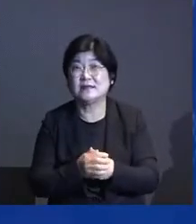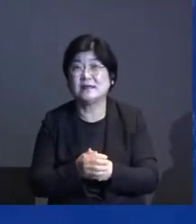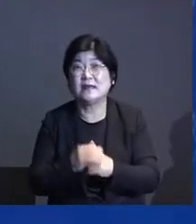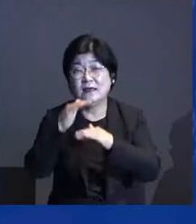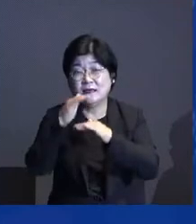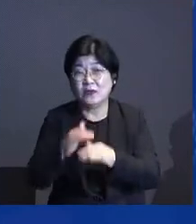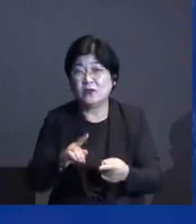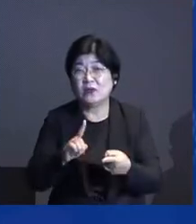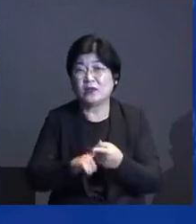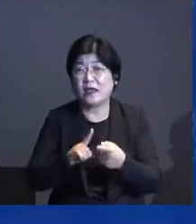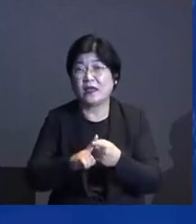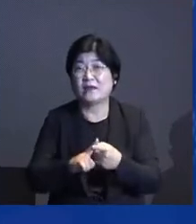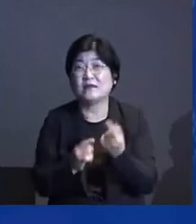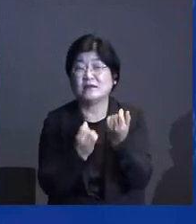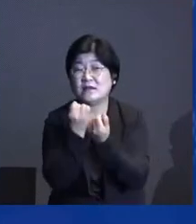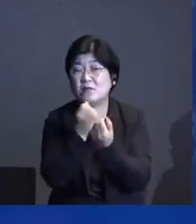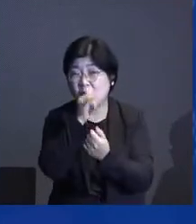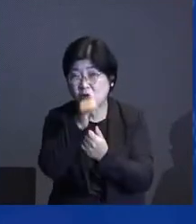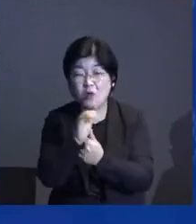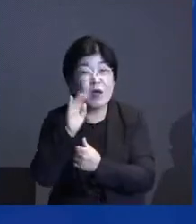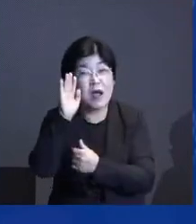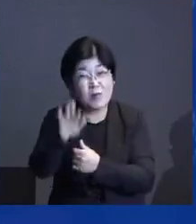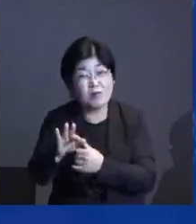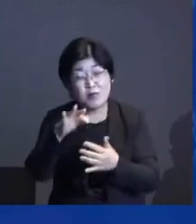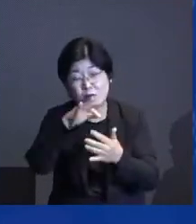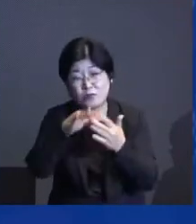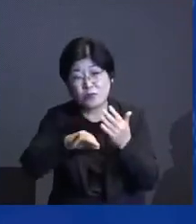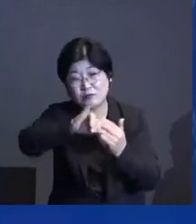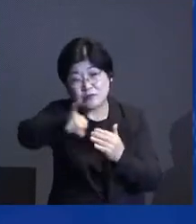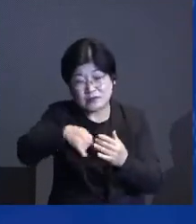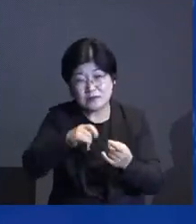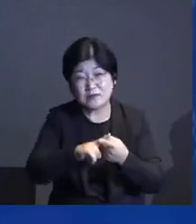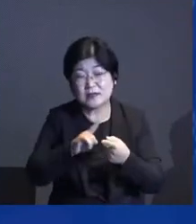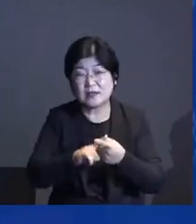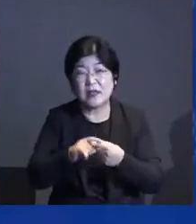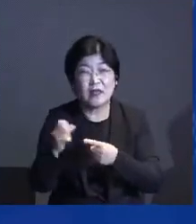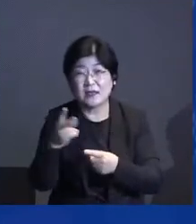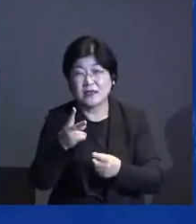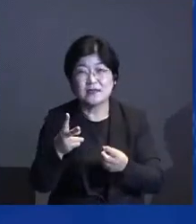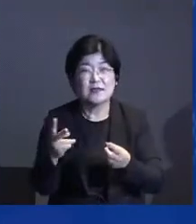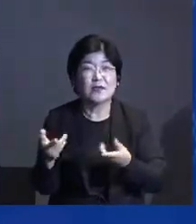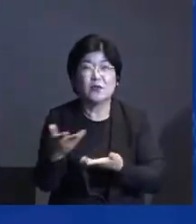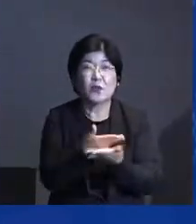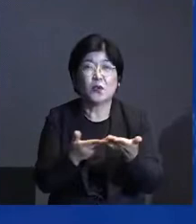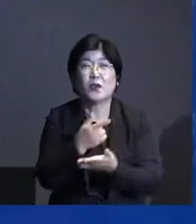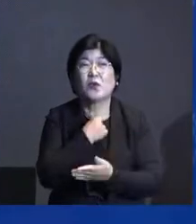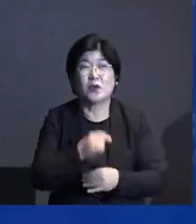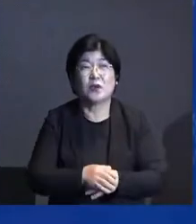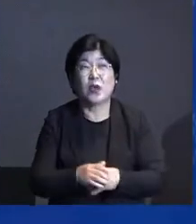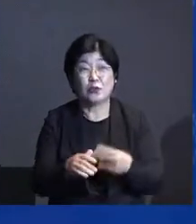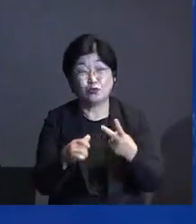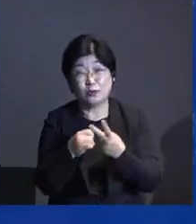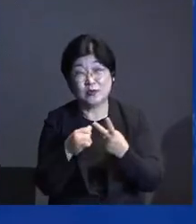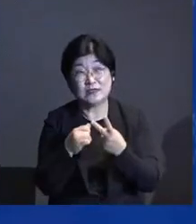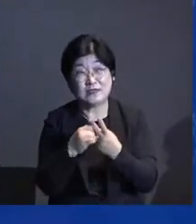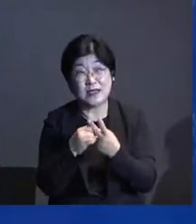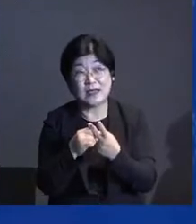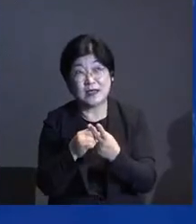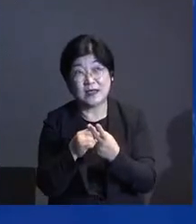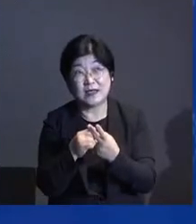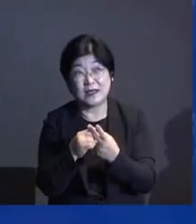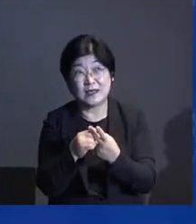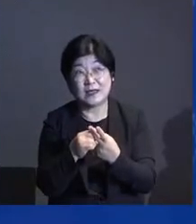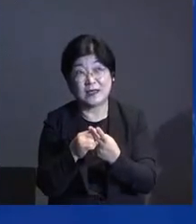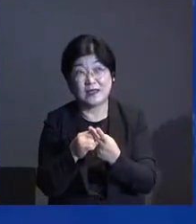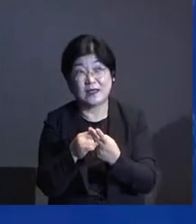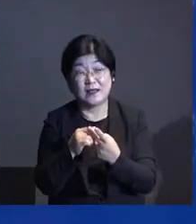his project later on. And now I'd like to move on to the second project. And as I have been counting, we have